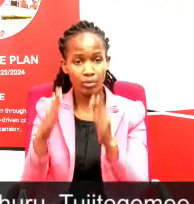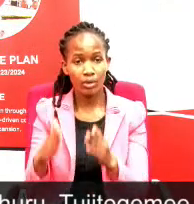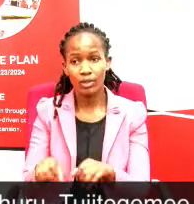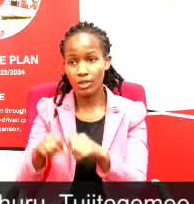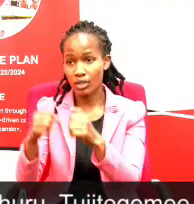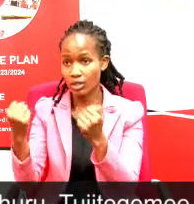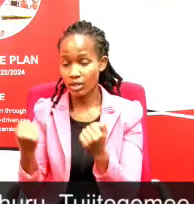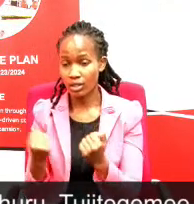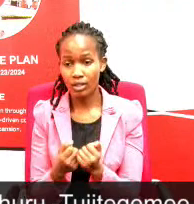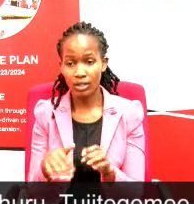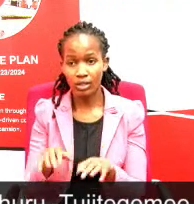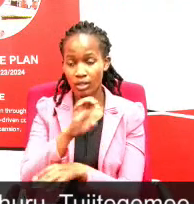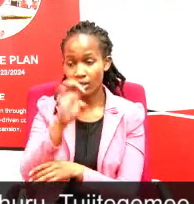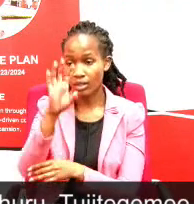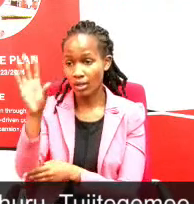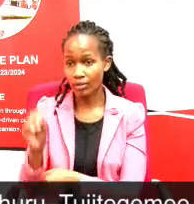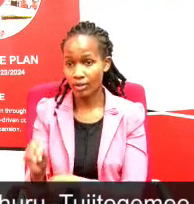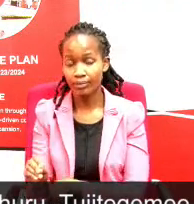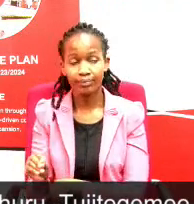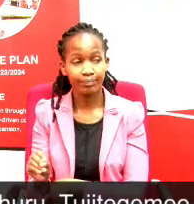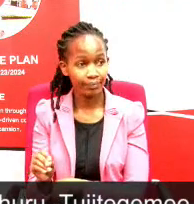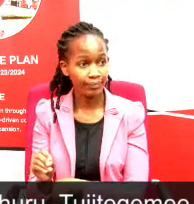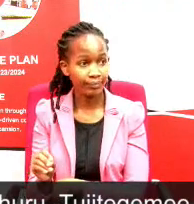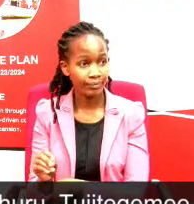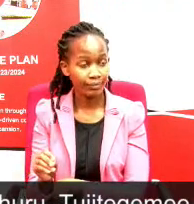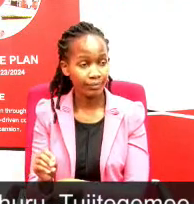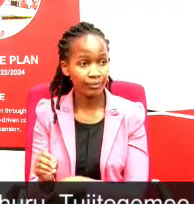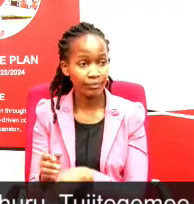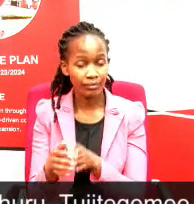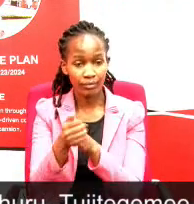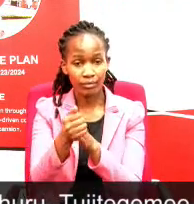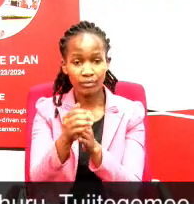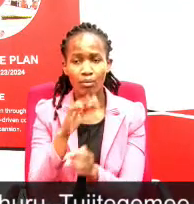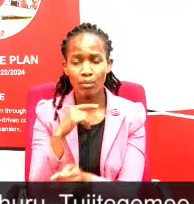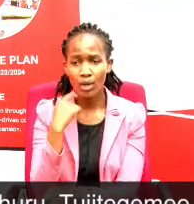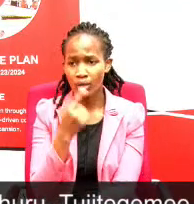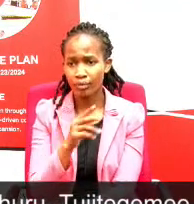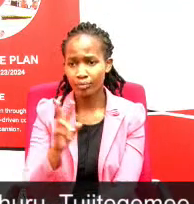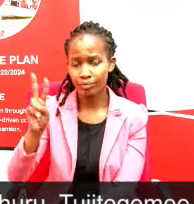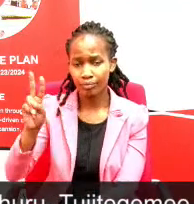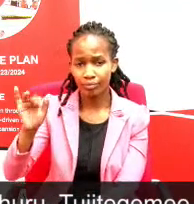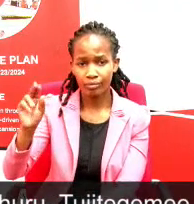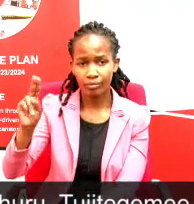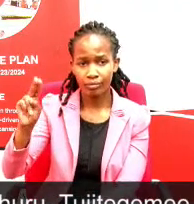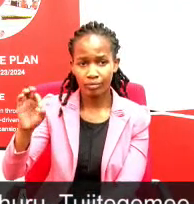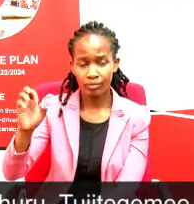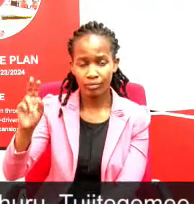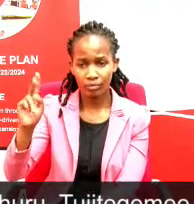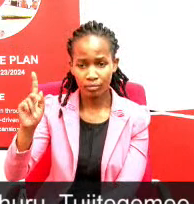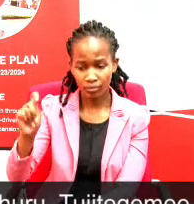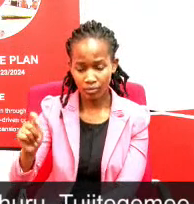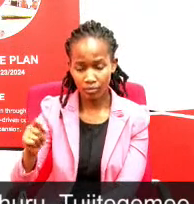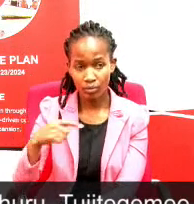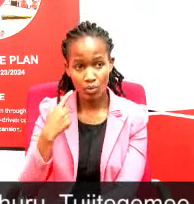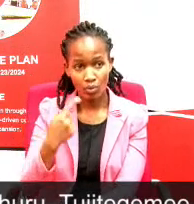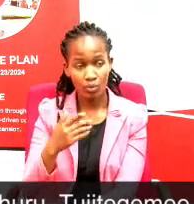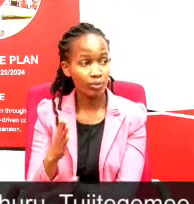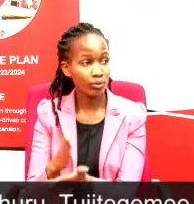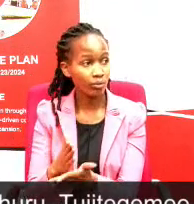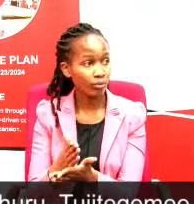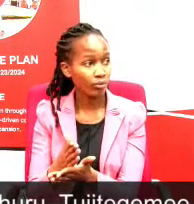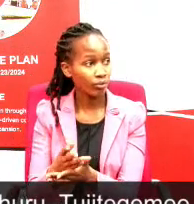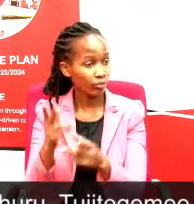Societies in East Africa, APSIA, led by Mr. Vincent Olwoch, who is the convener